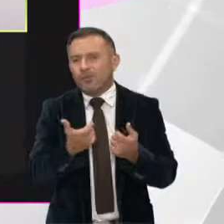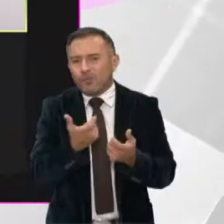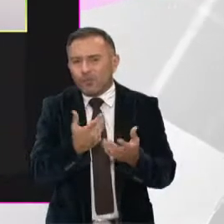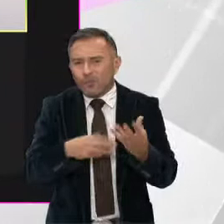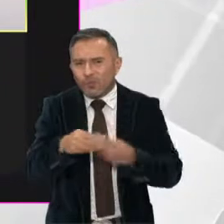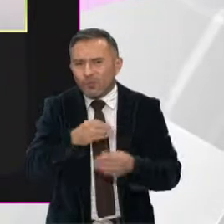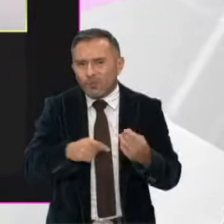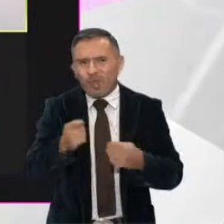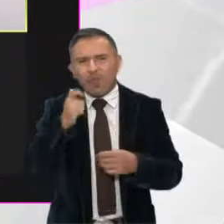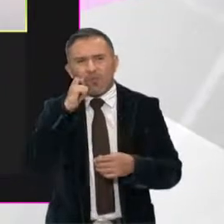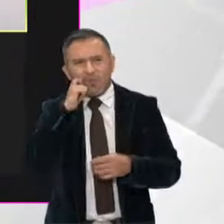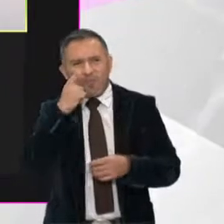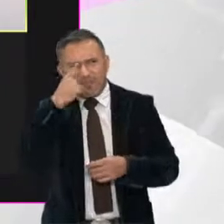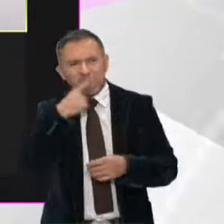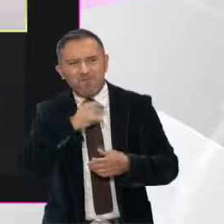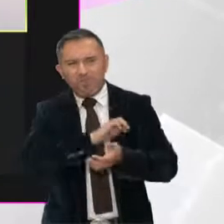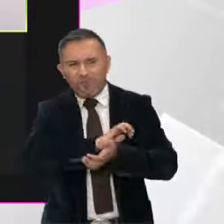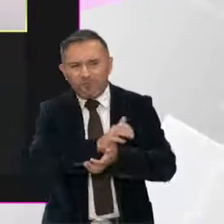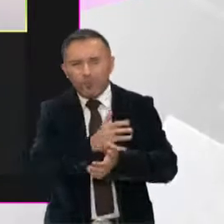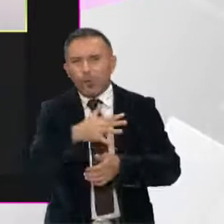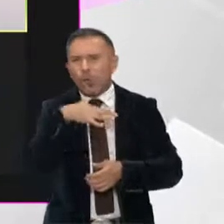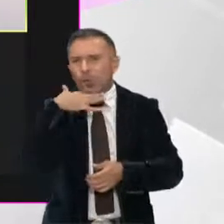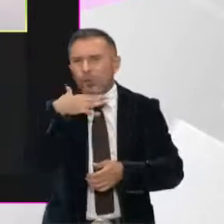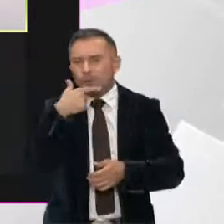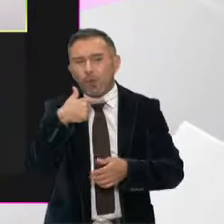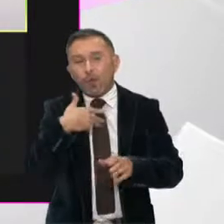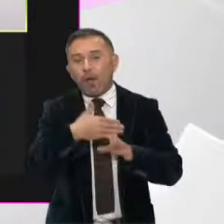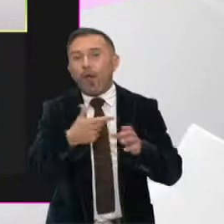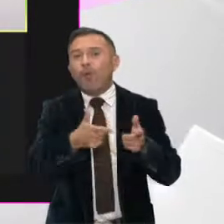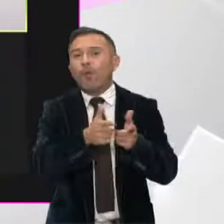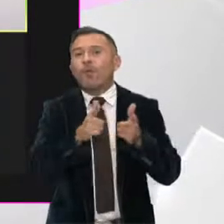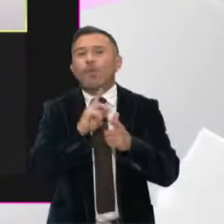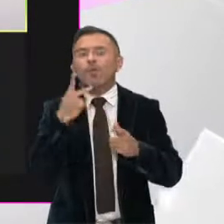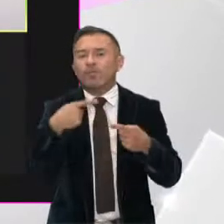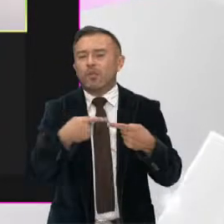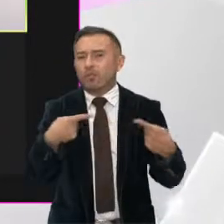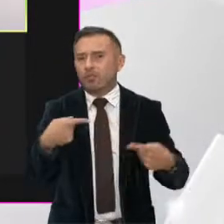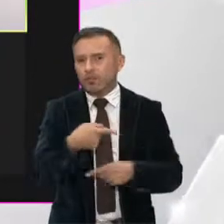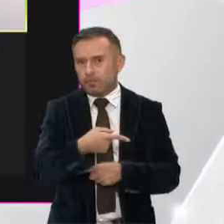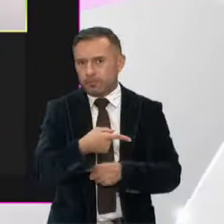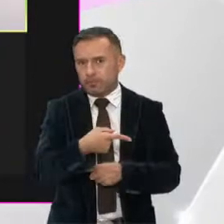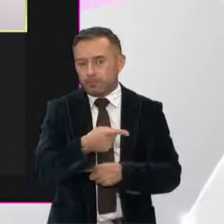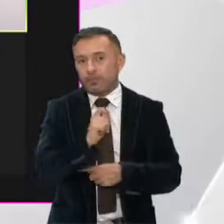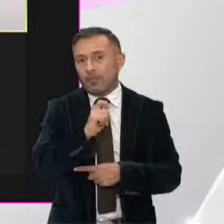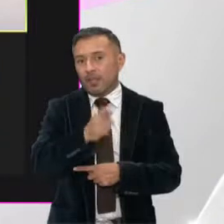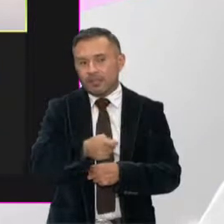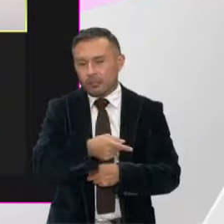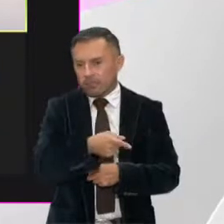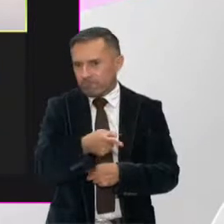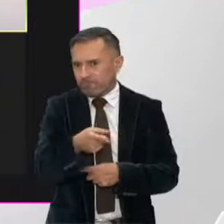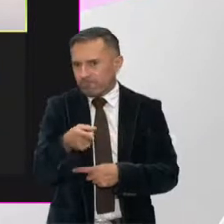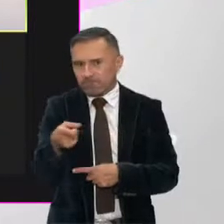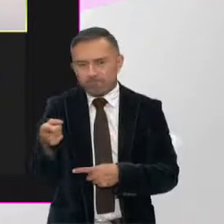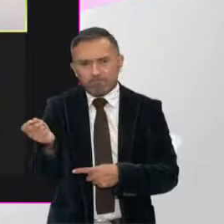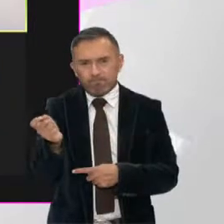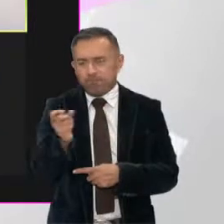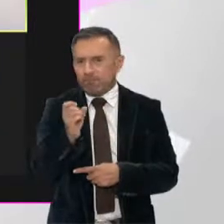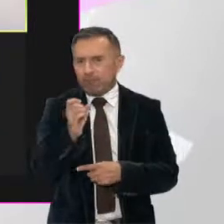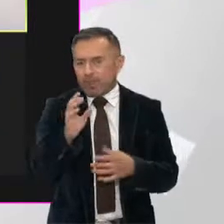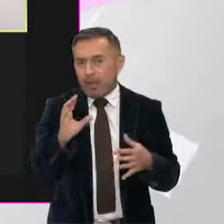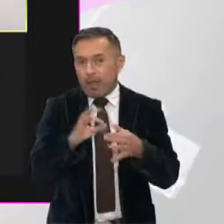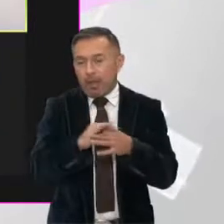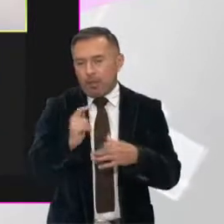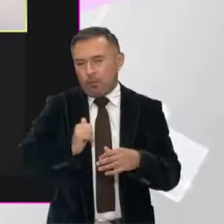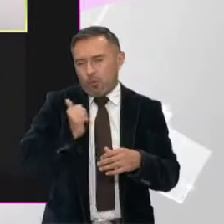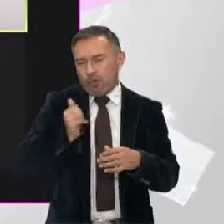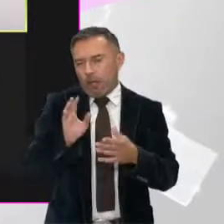the crisis, racism, corruption, with all that political standing, without making any